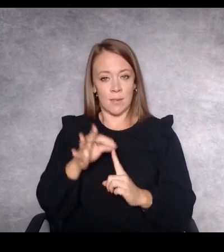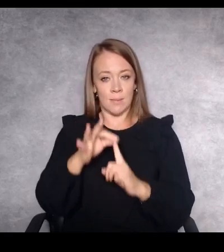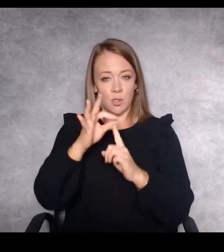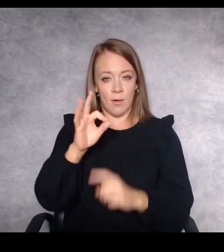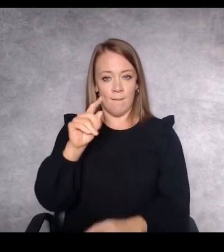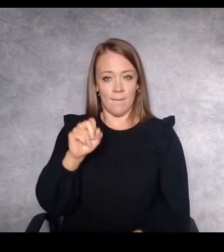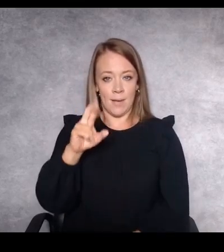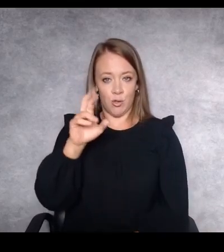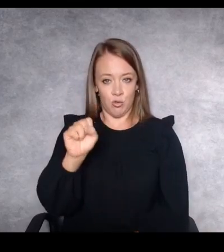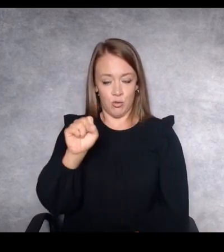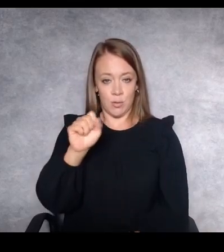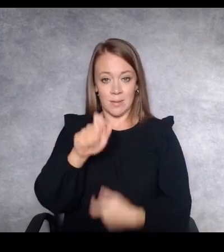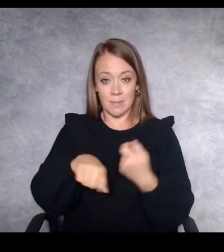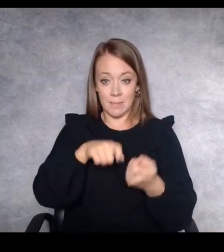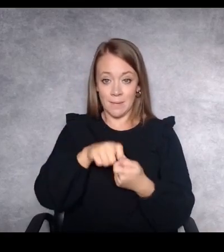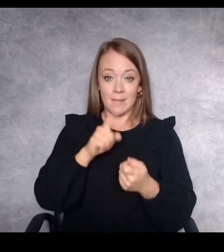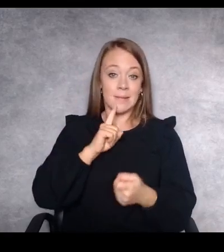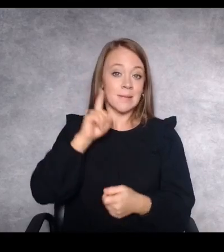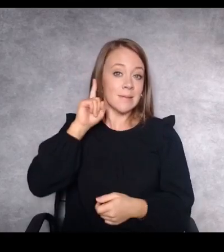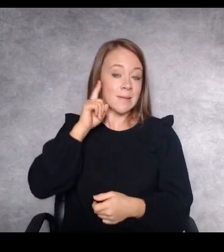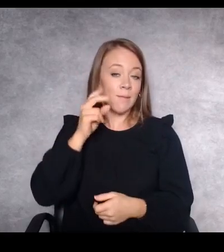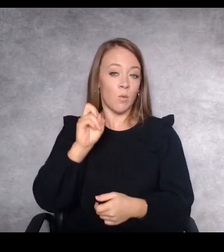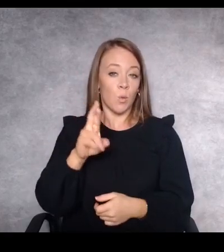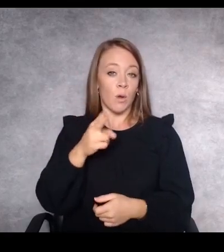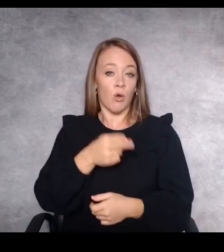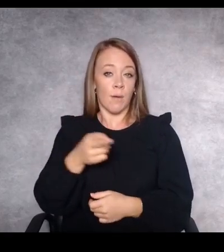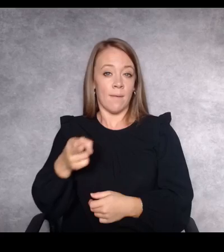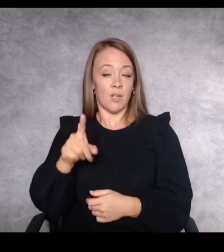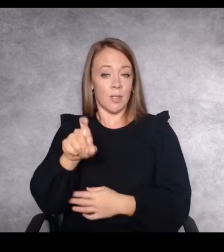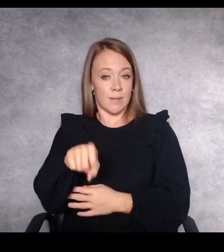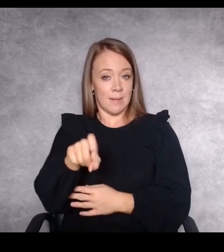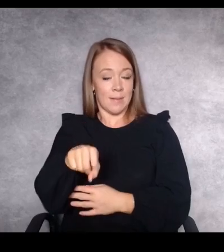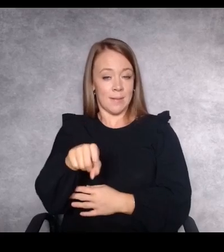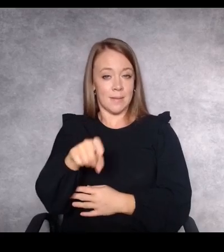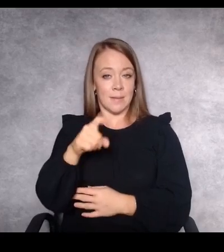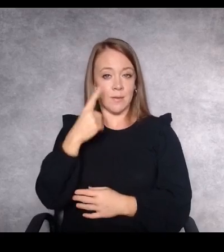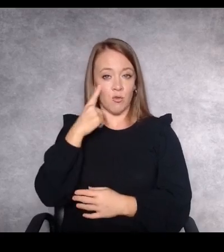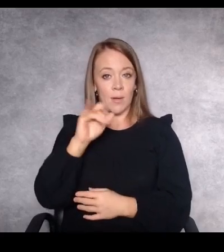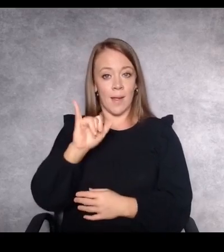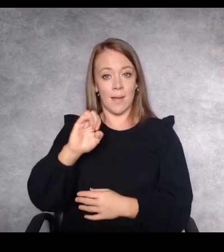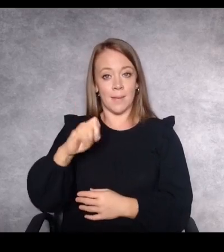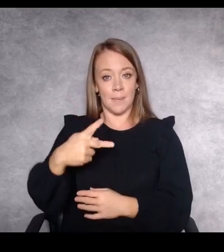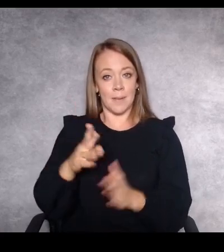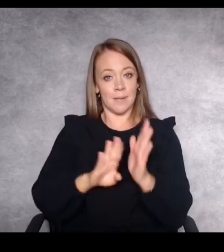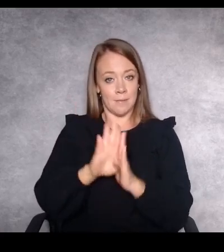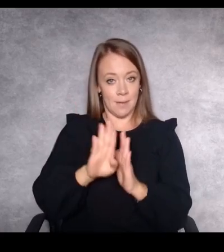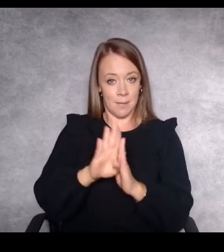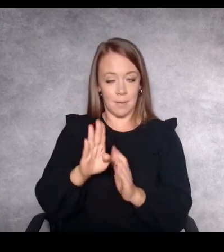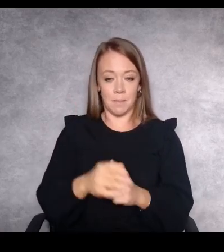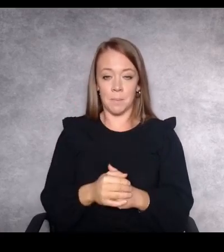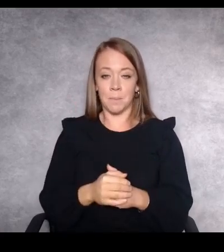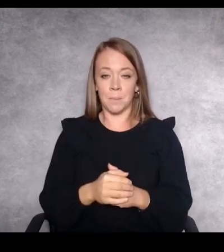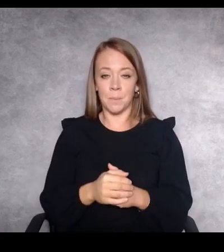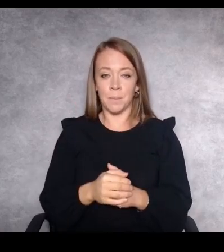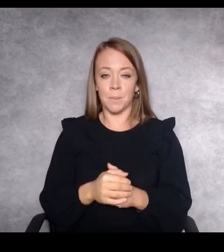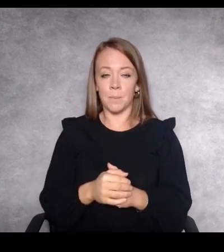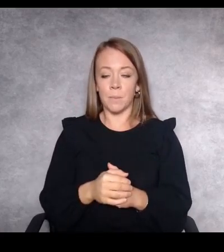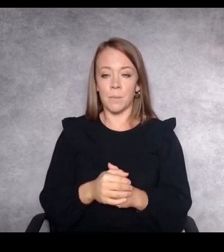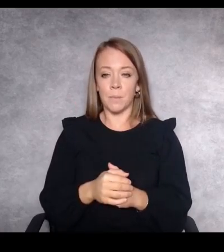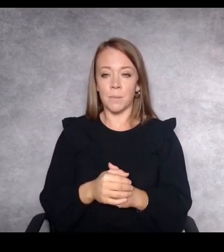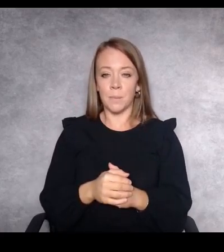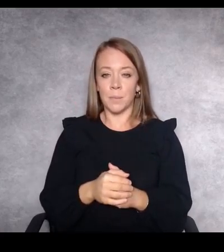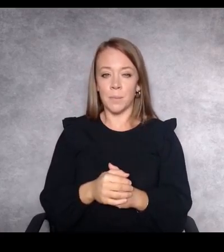consideration of special factors, specifically deaf or hard of hearing needs in IEP development.